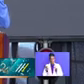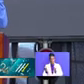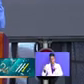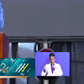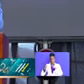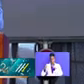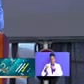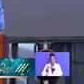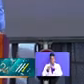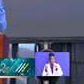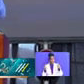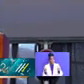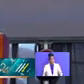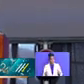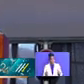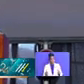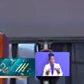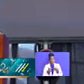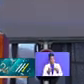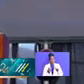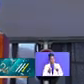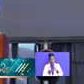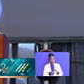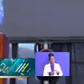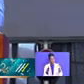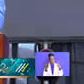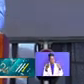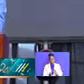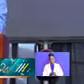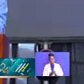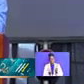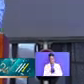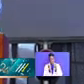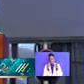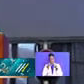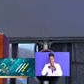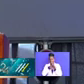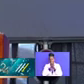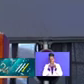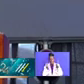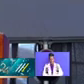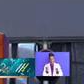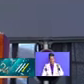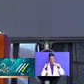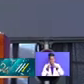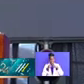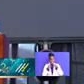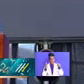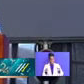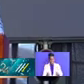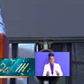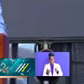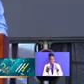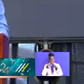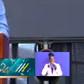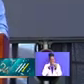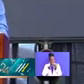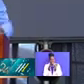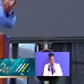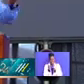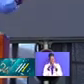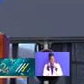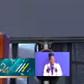Covenant altar has been established and if the New Covenant altar has been established in